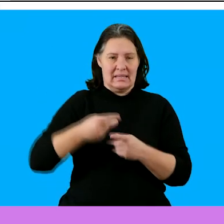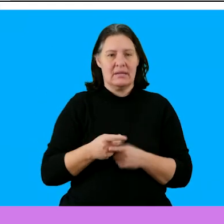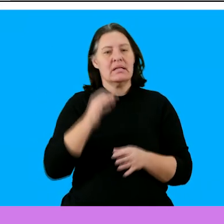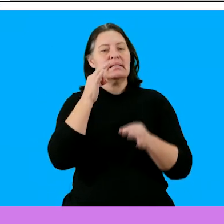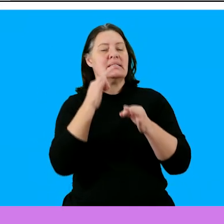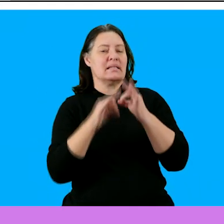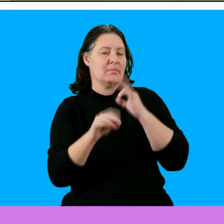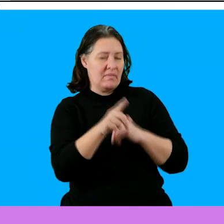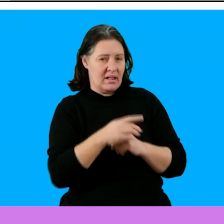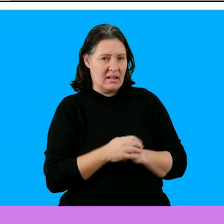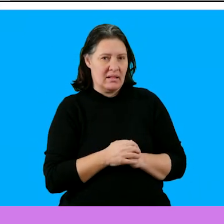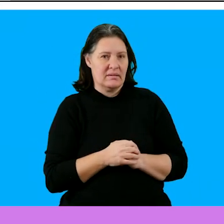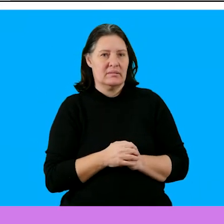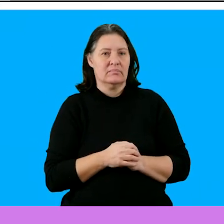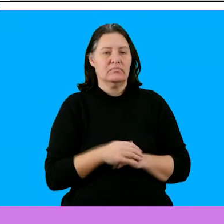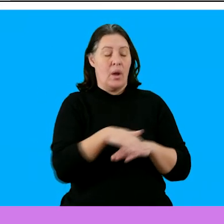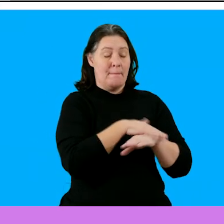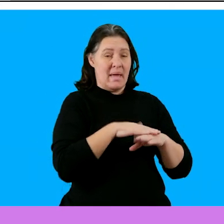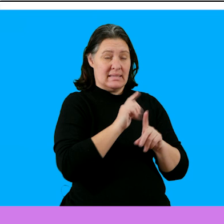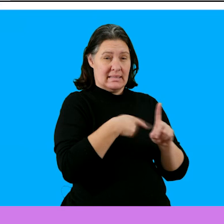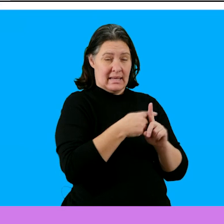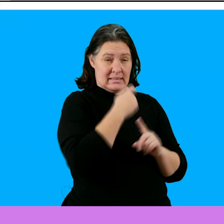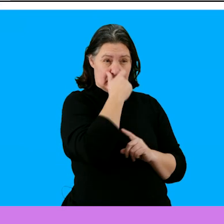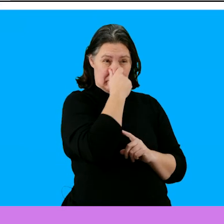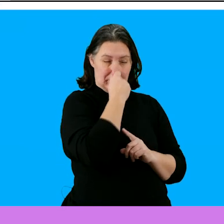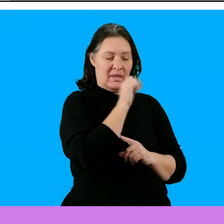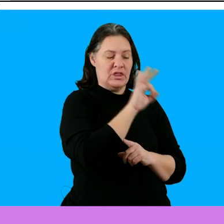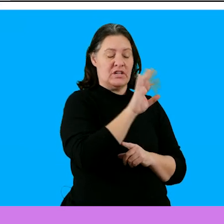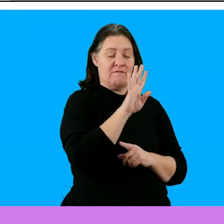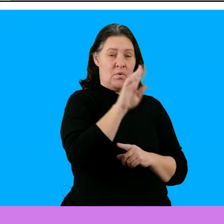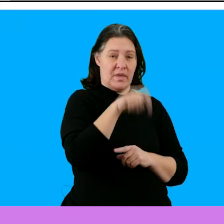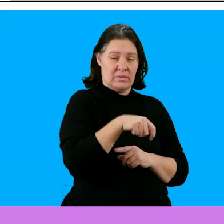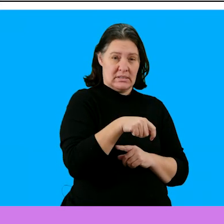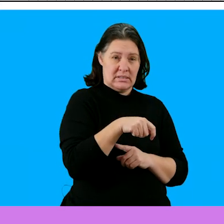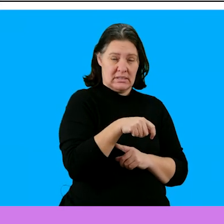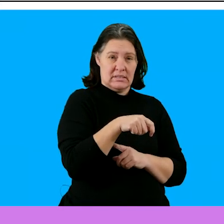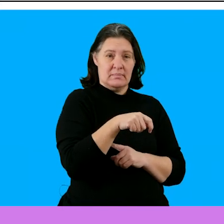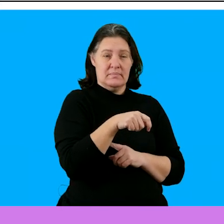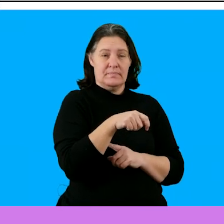So let's simplify that. Keep your basic tax of